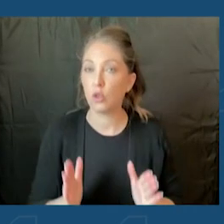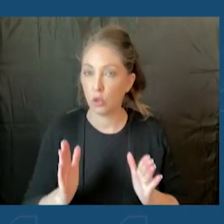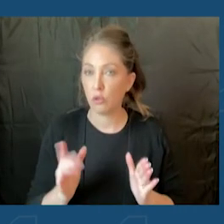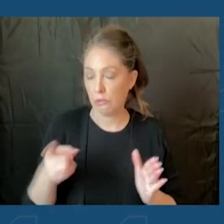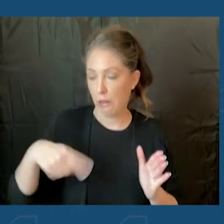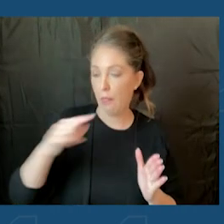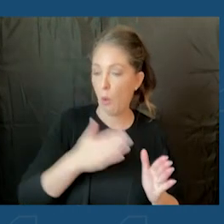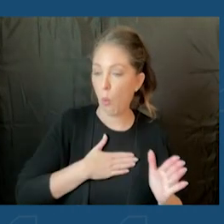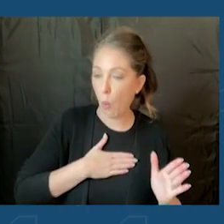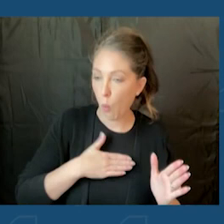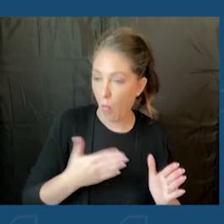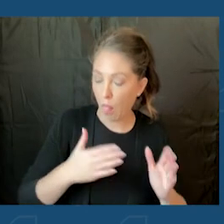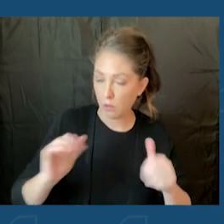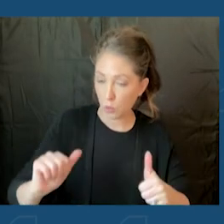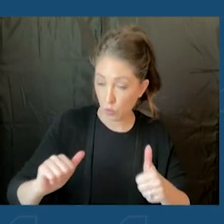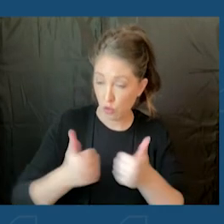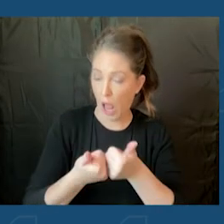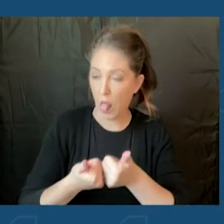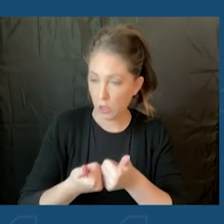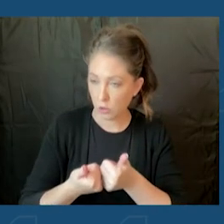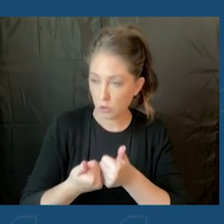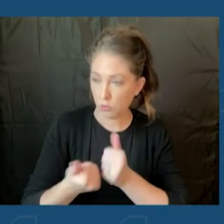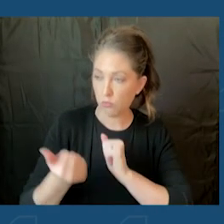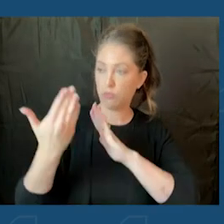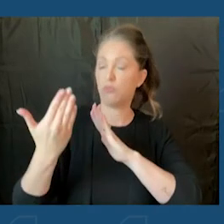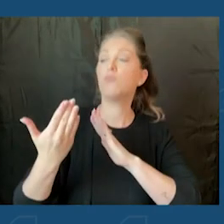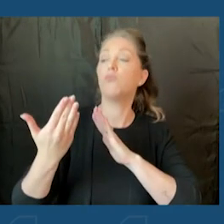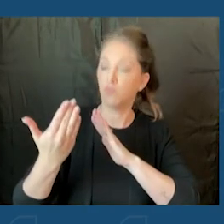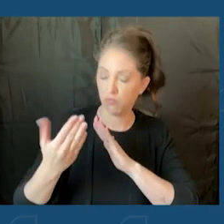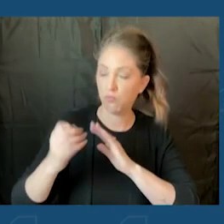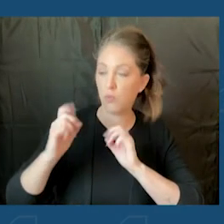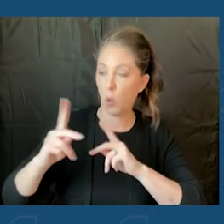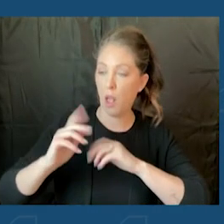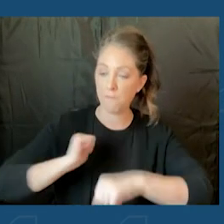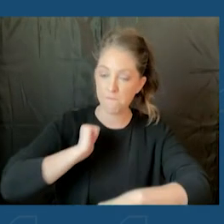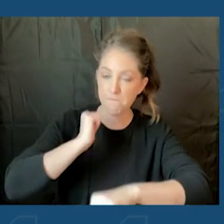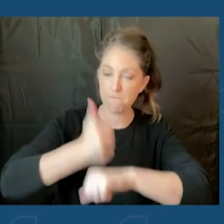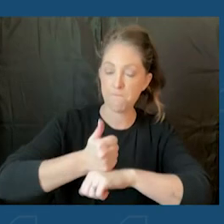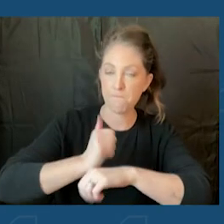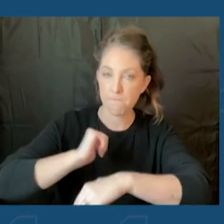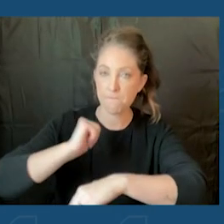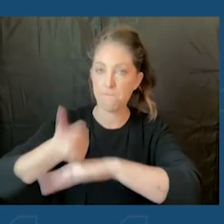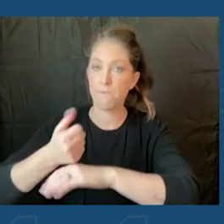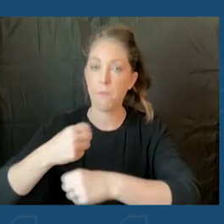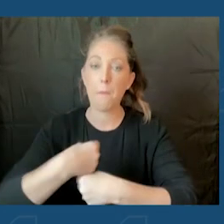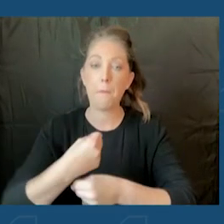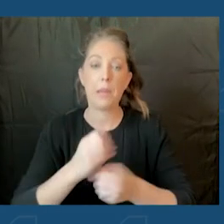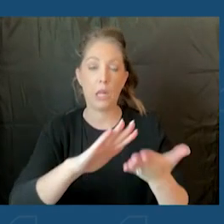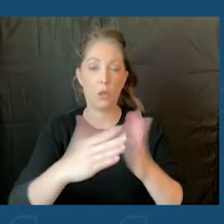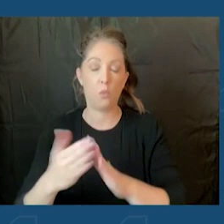that challenge and put things in place that are going to make communities safe.